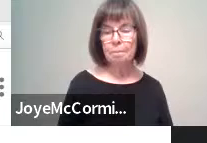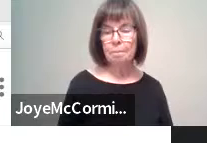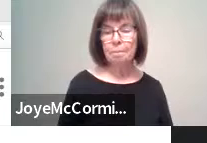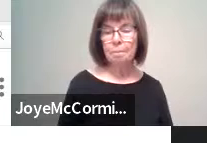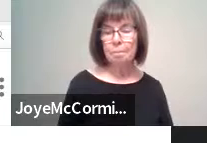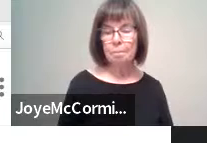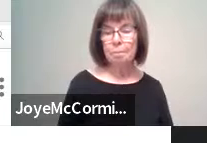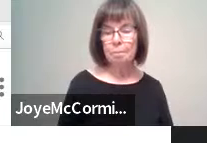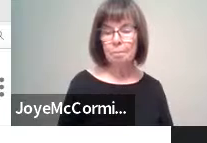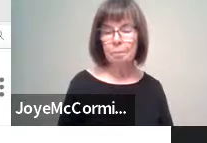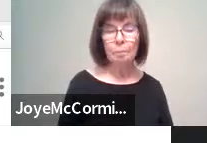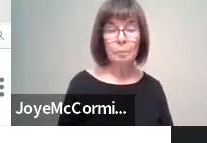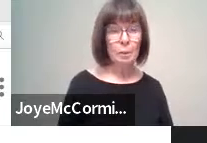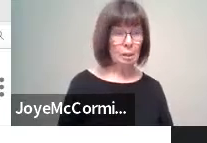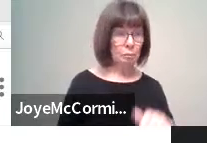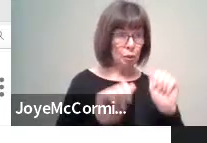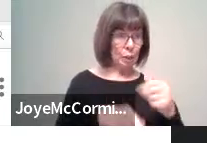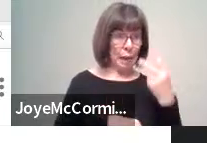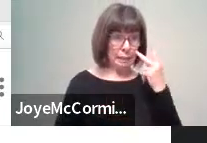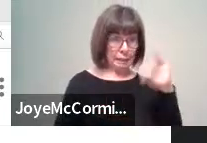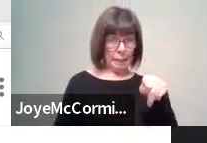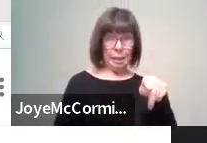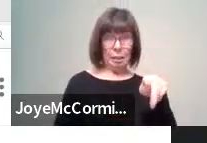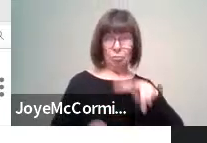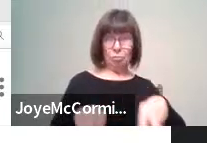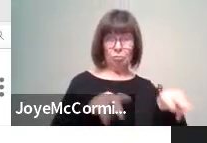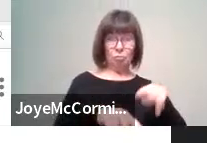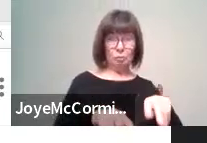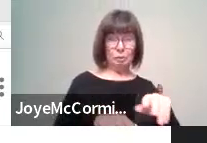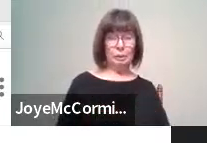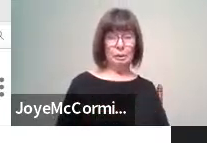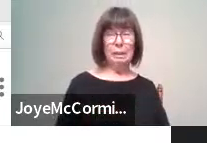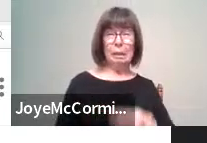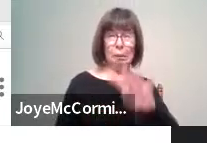Can everyone see what's on the Jamboard, sort of a gridded screen?